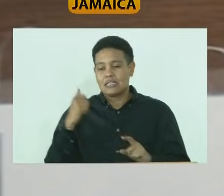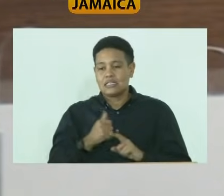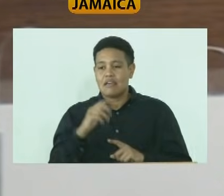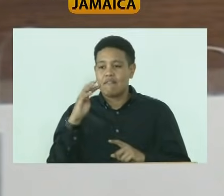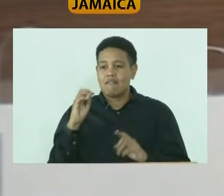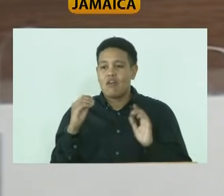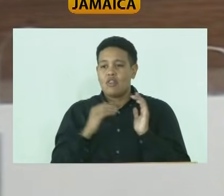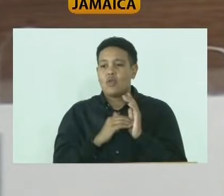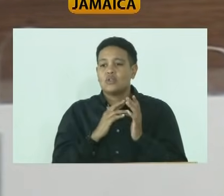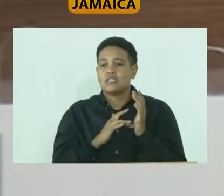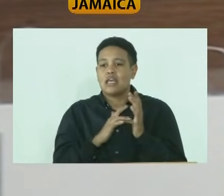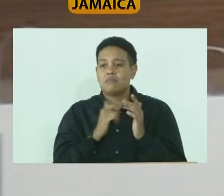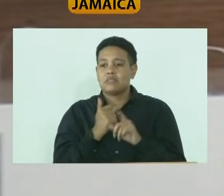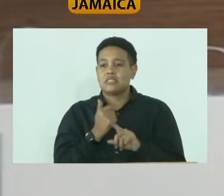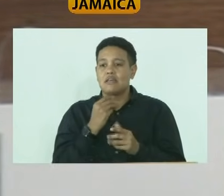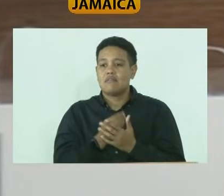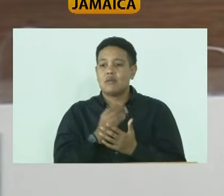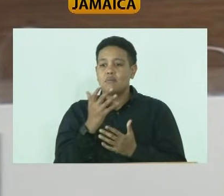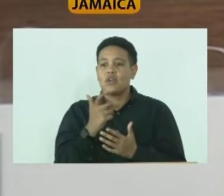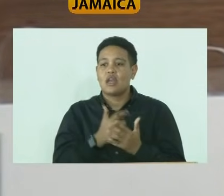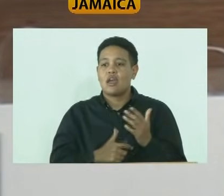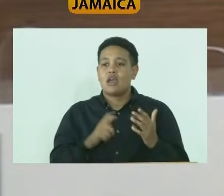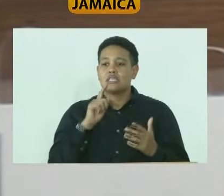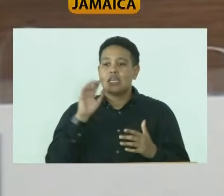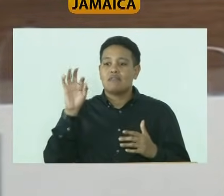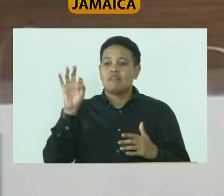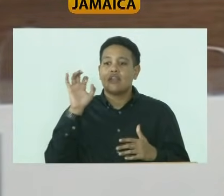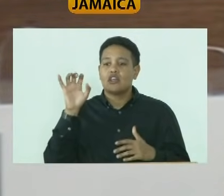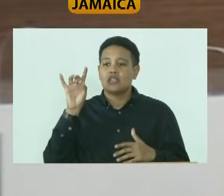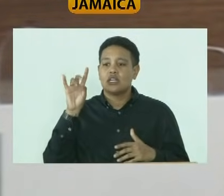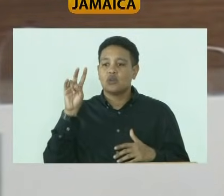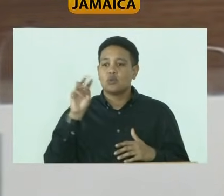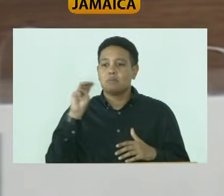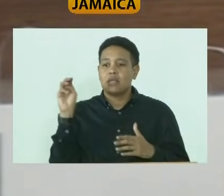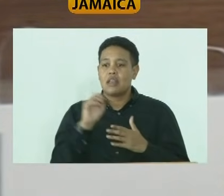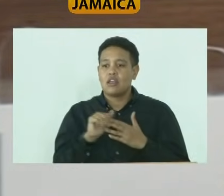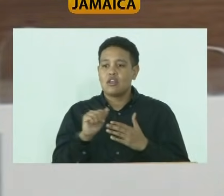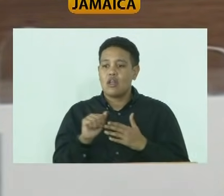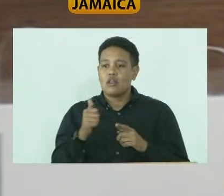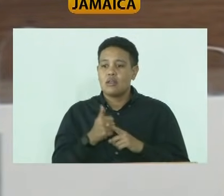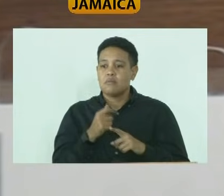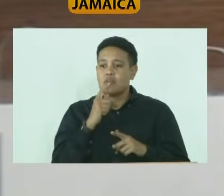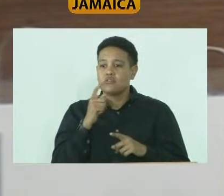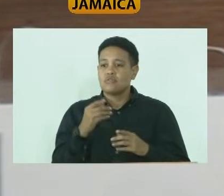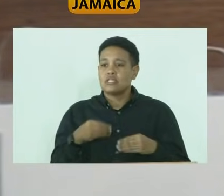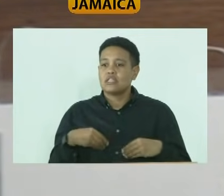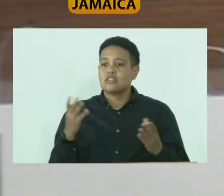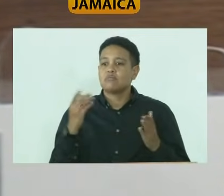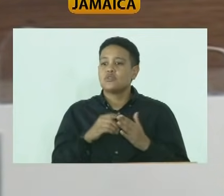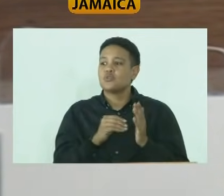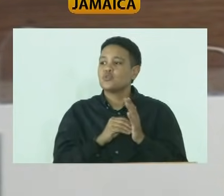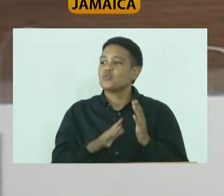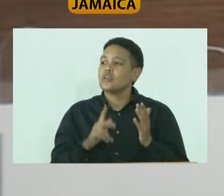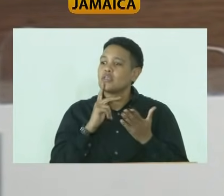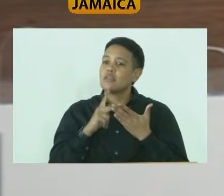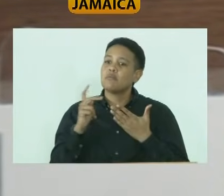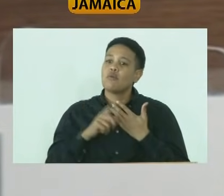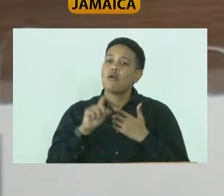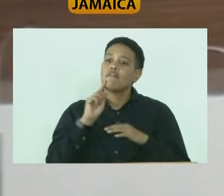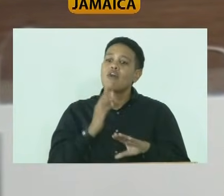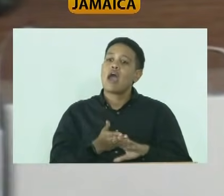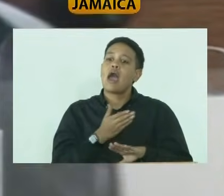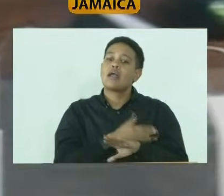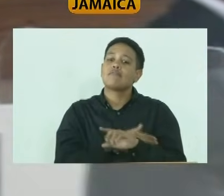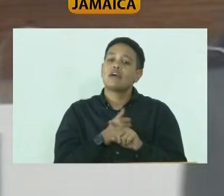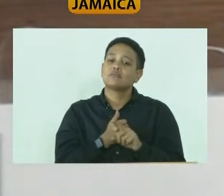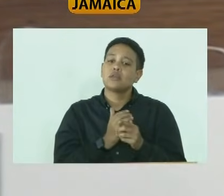40,000 tablets were procured at a cost of $982 million and distributed to students in the program for